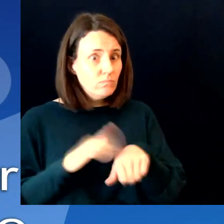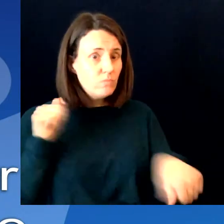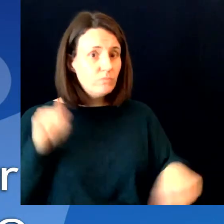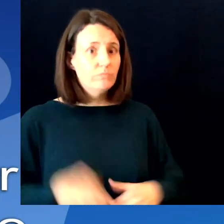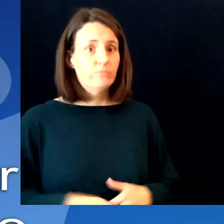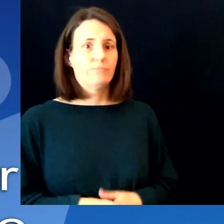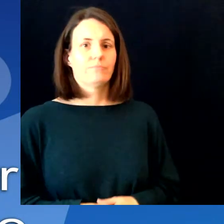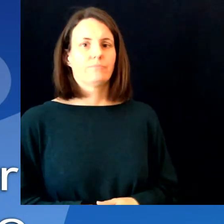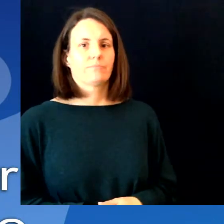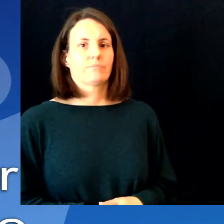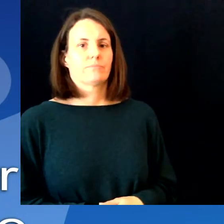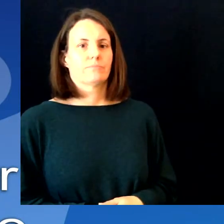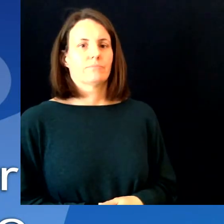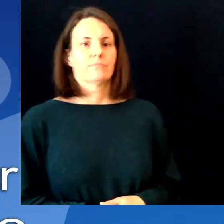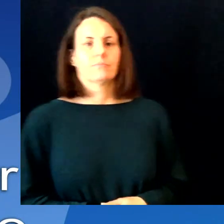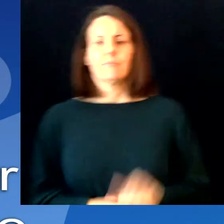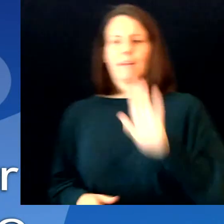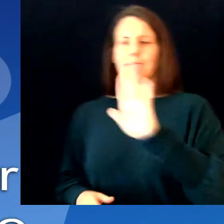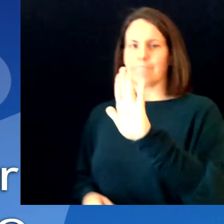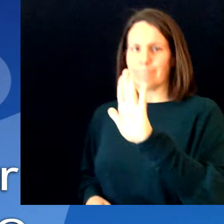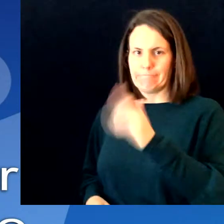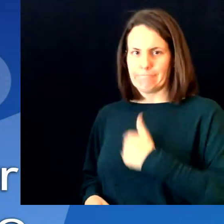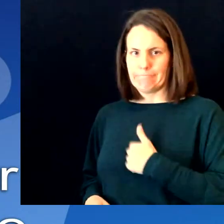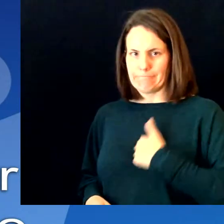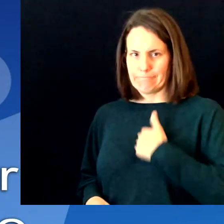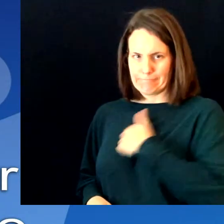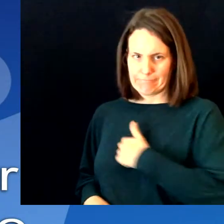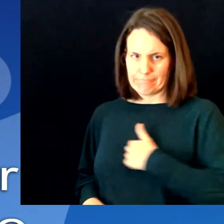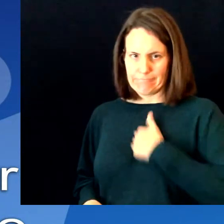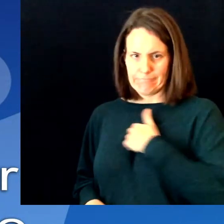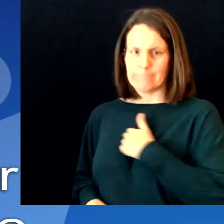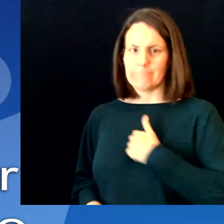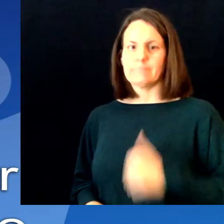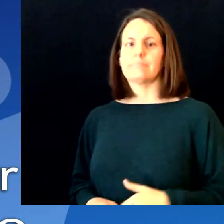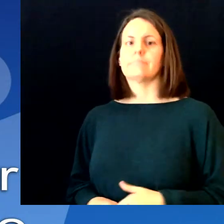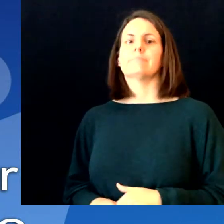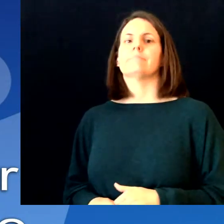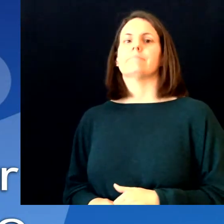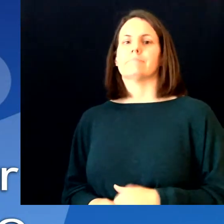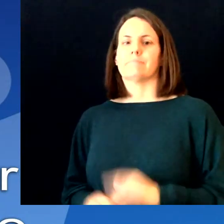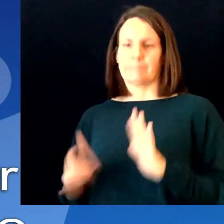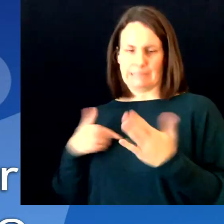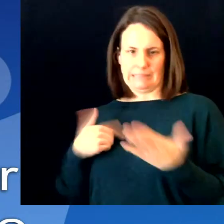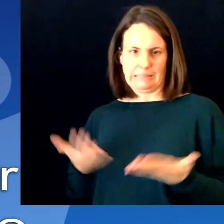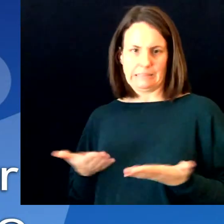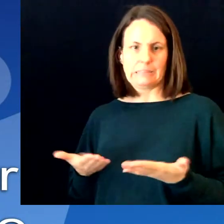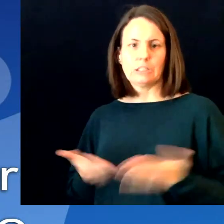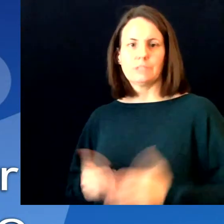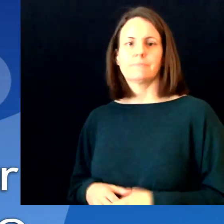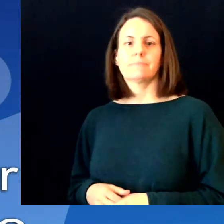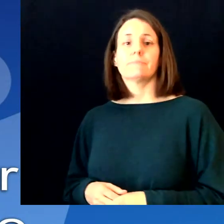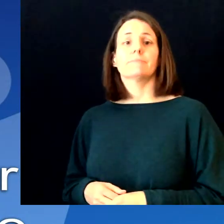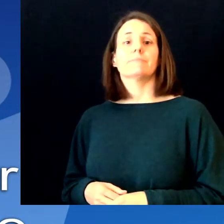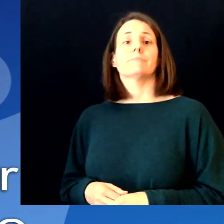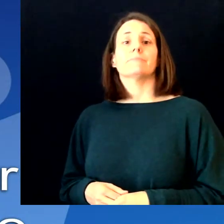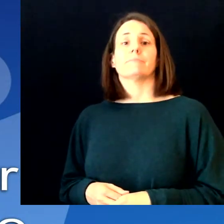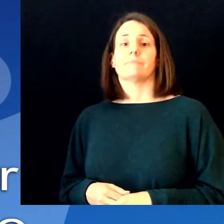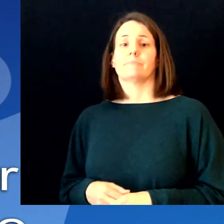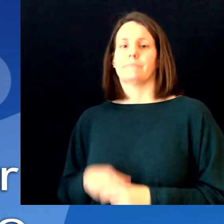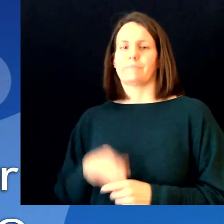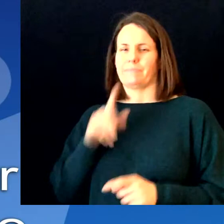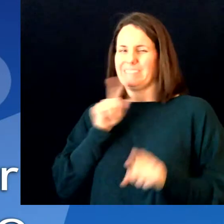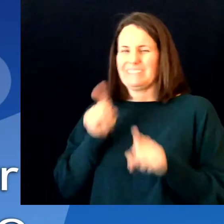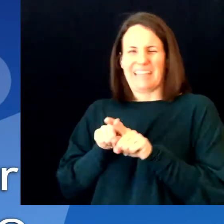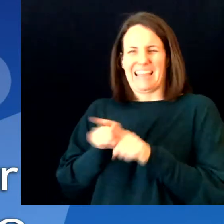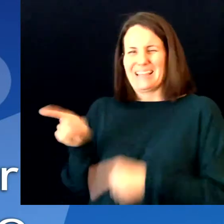Hi, sorry about that. I pushed the wrong button. We actually had planned on the same question as Sophie, but I do have a chance to take a different tack here.